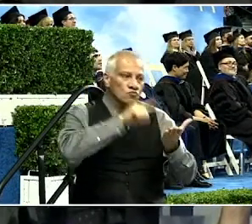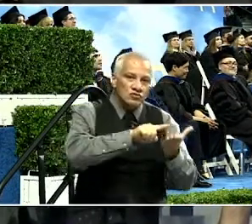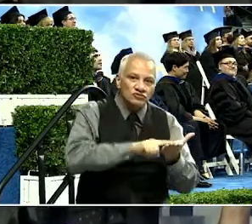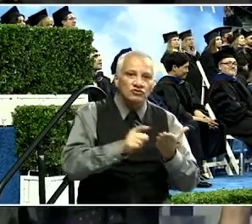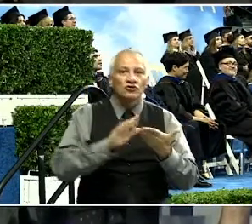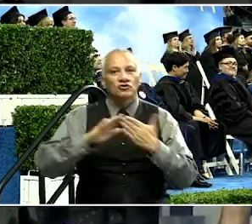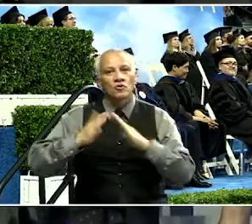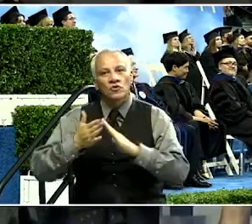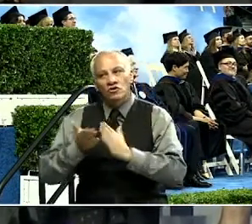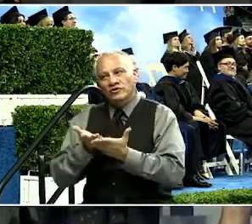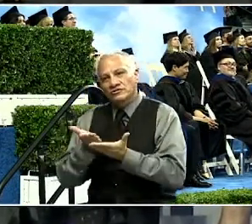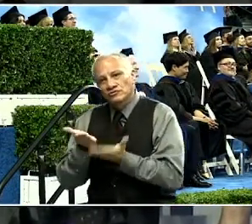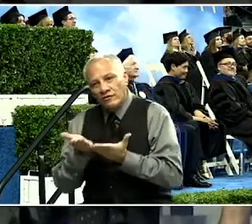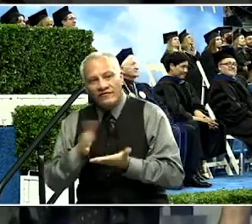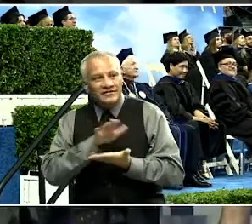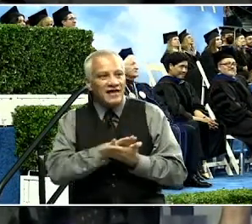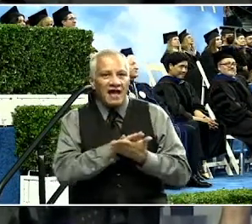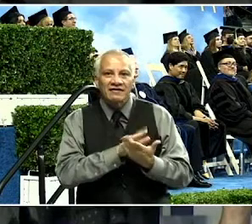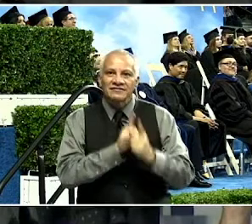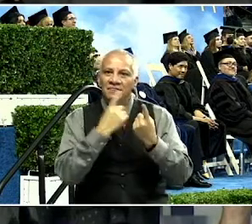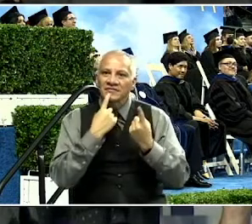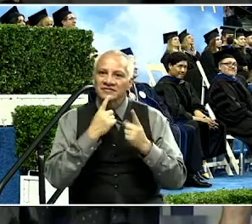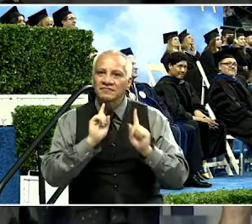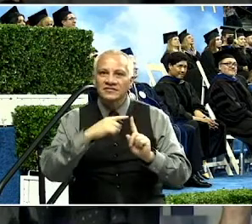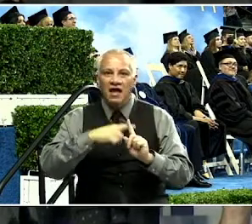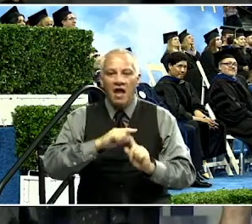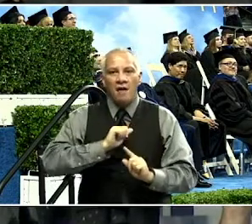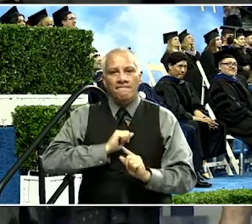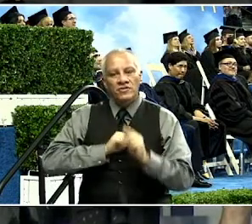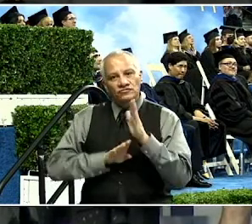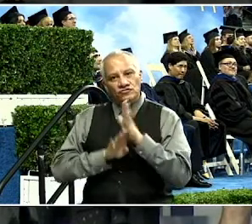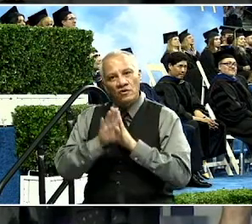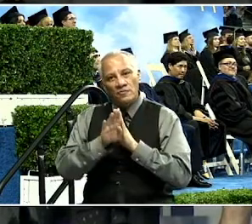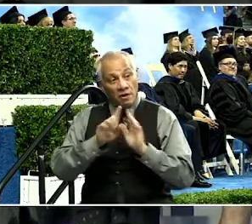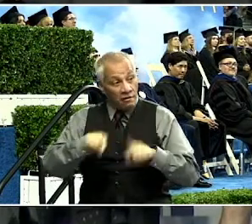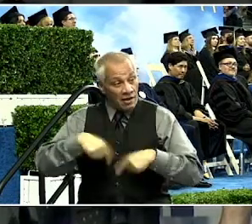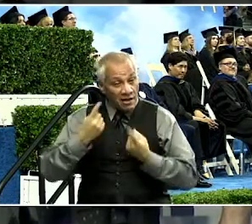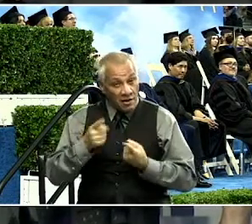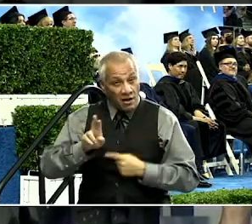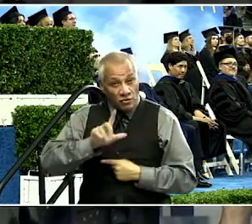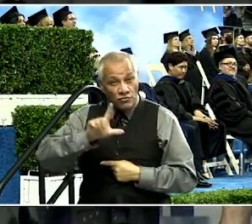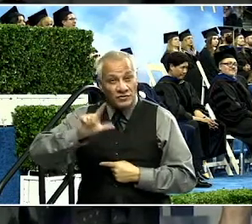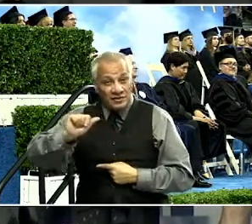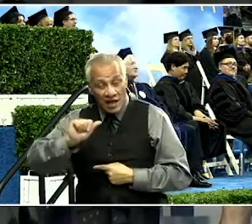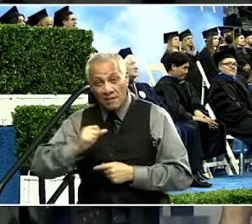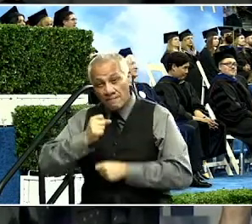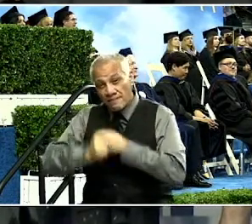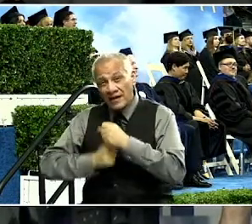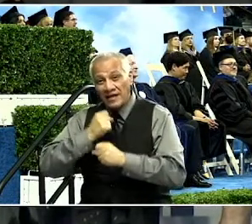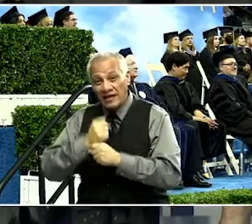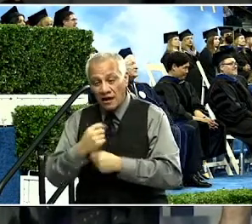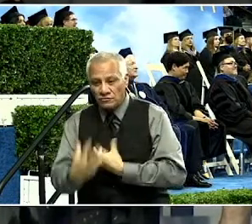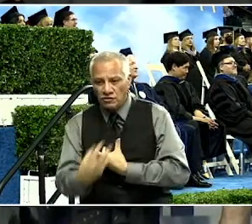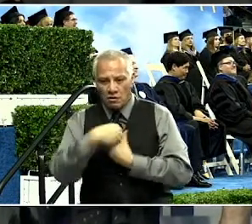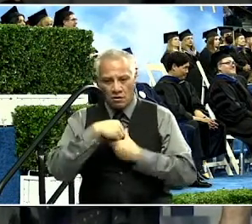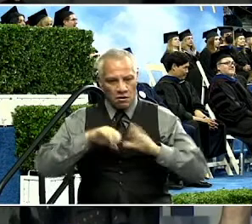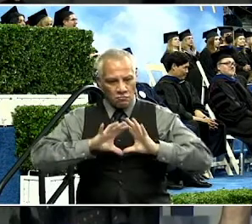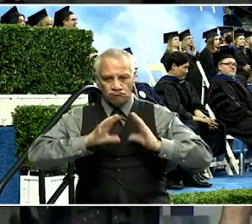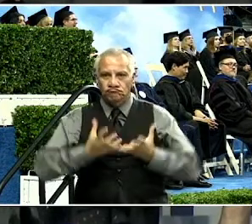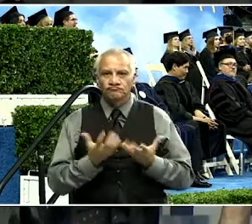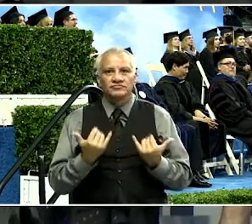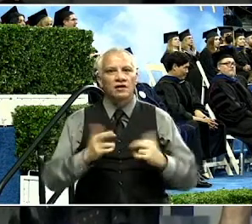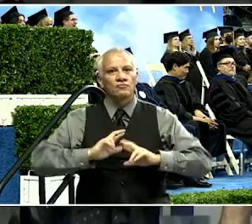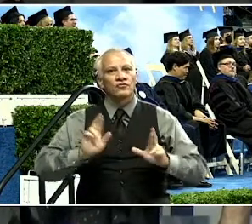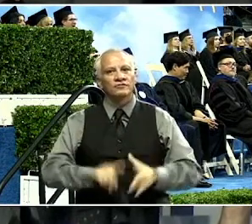from academic success to personal enrichment. You've spent your years at UCLA becoming well-rounded and ready to begin a